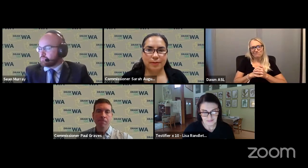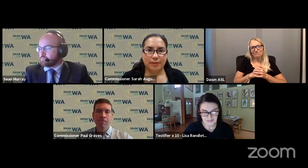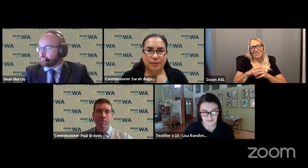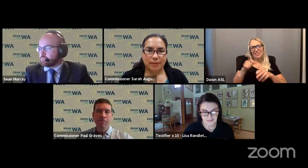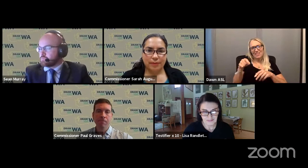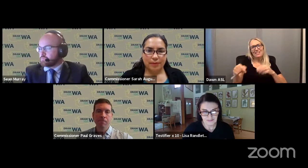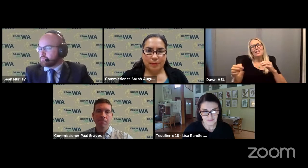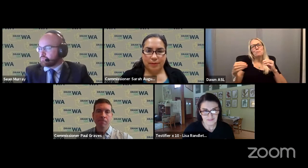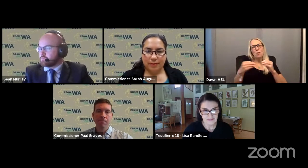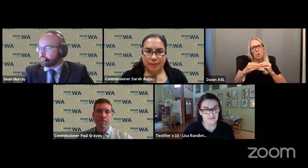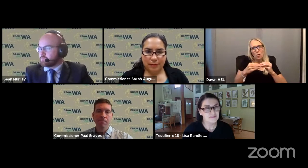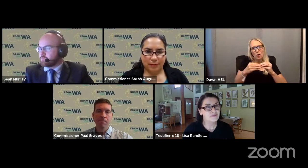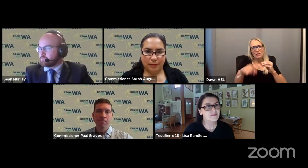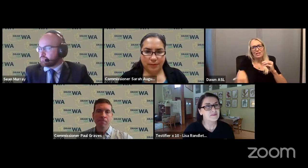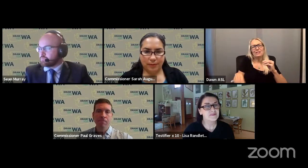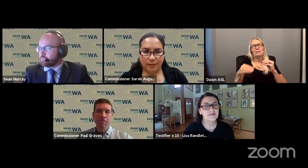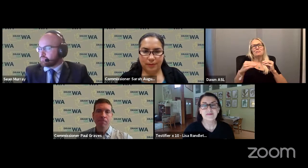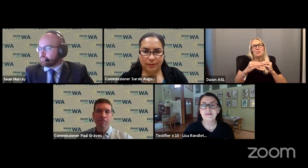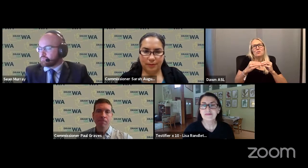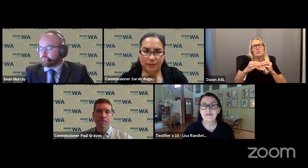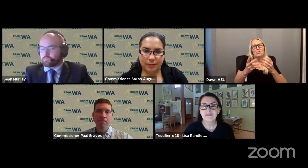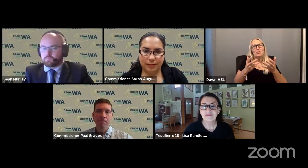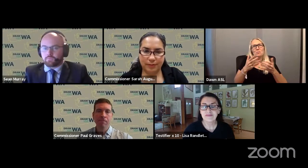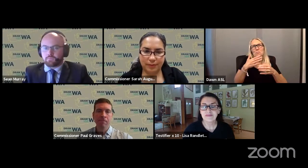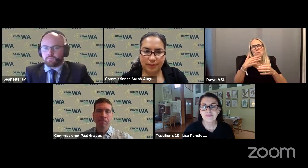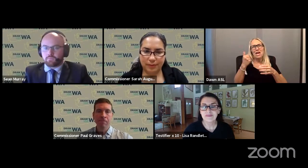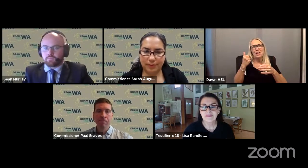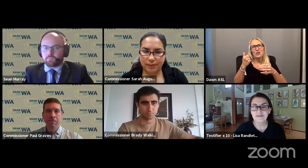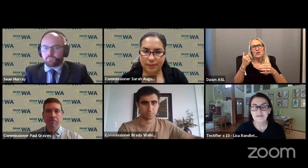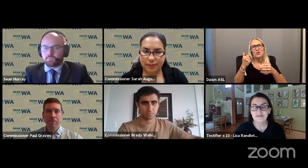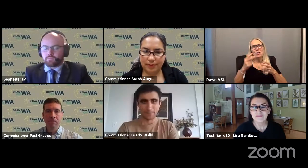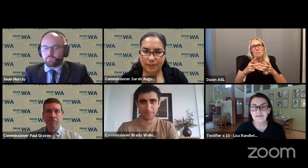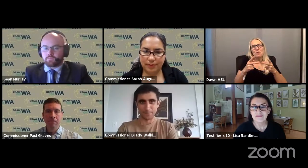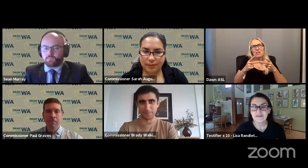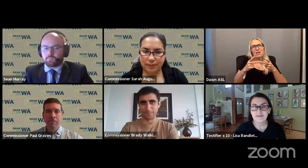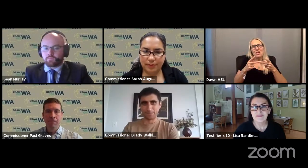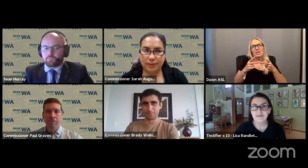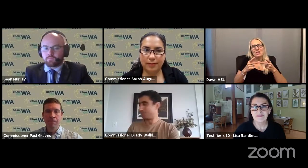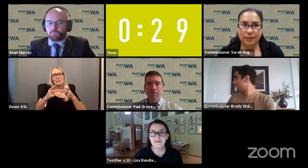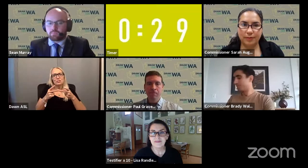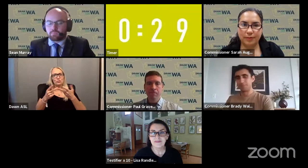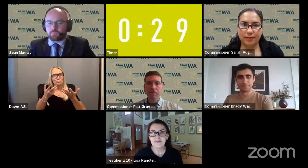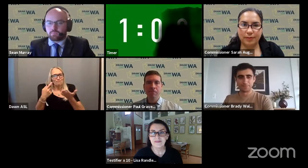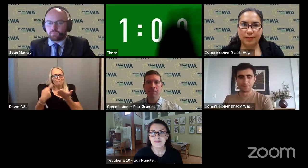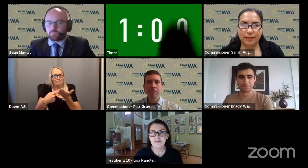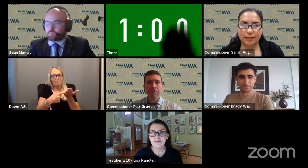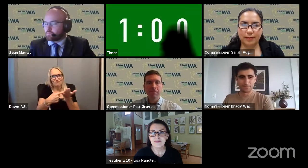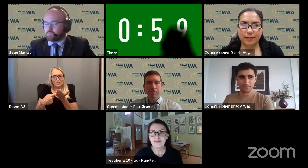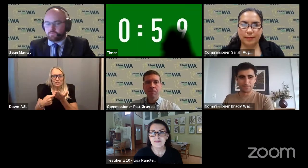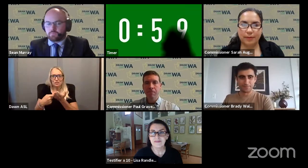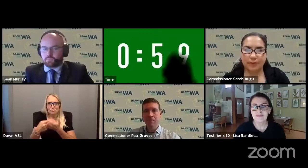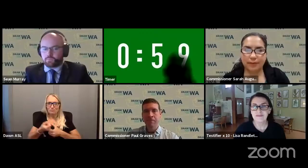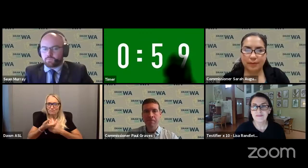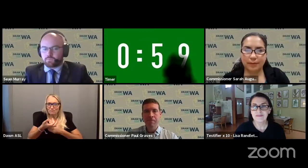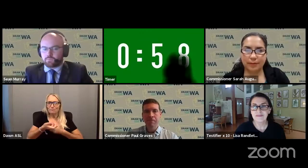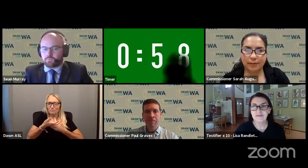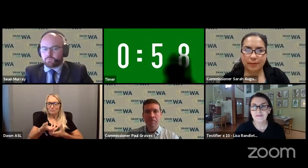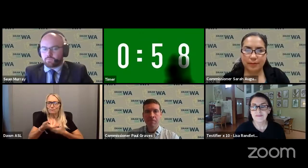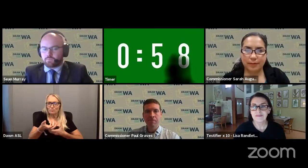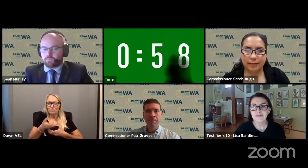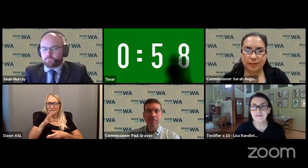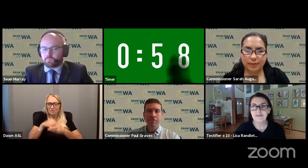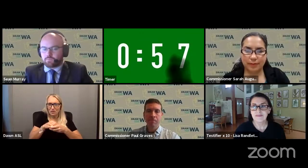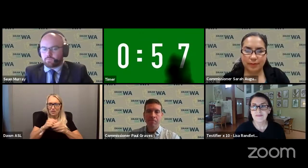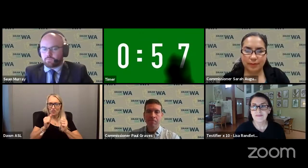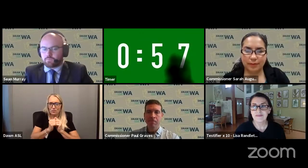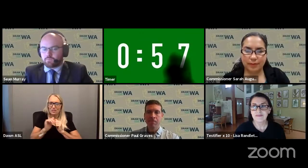some more, a better venue in which to provide their voice. And right now I would acknowledge that the 28th